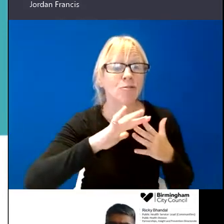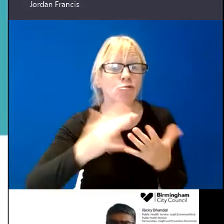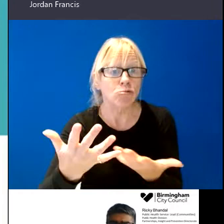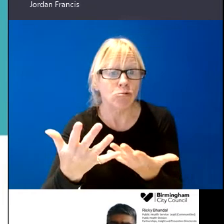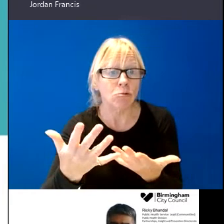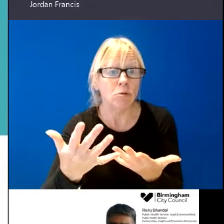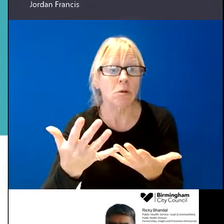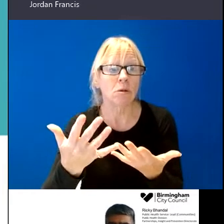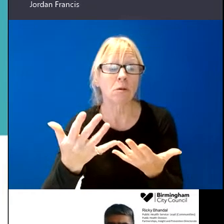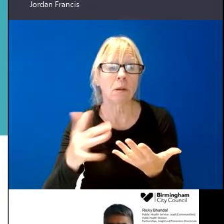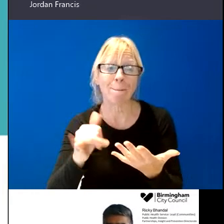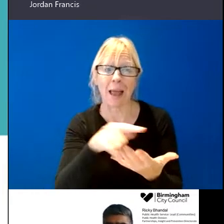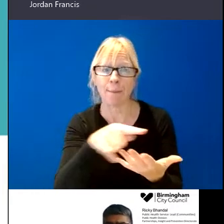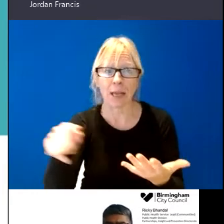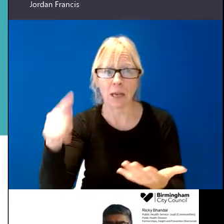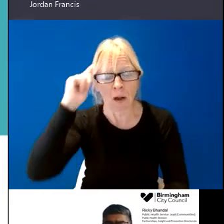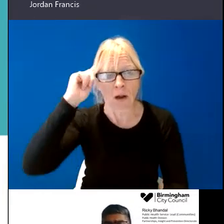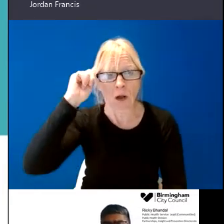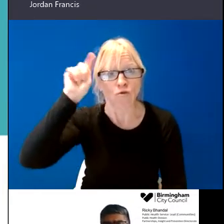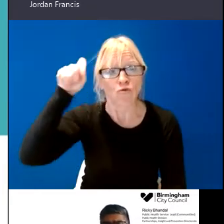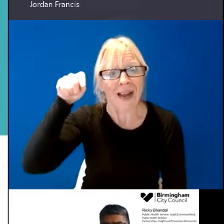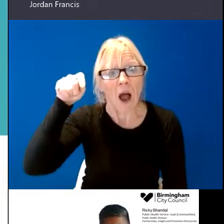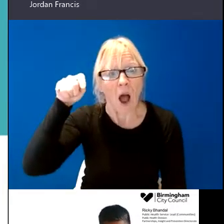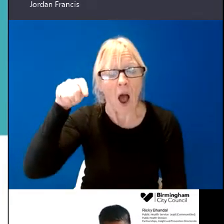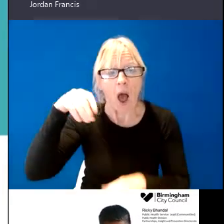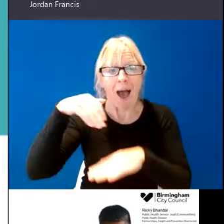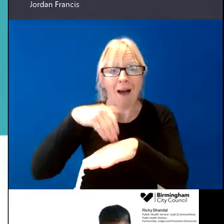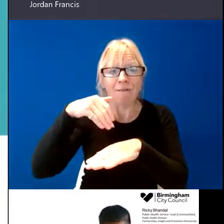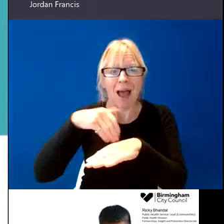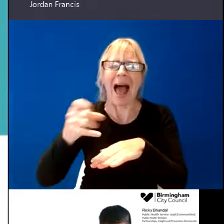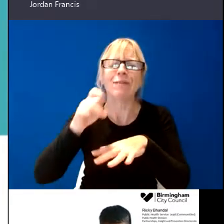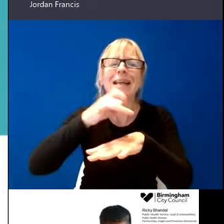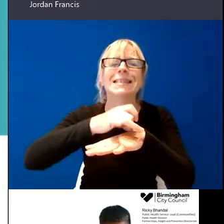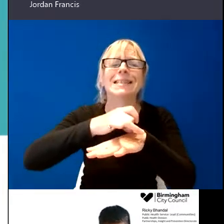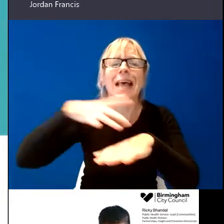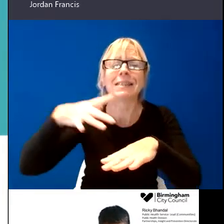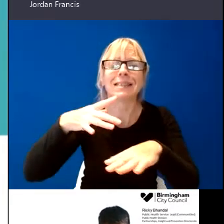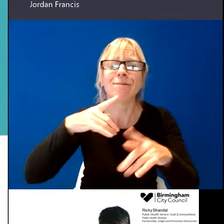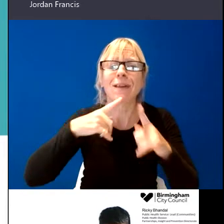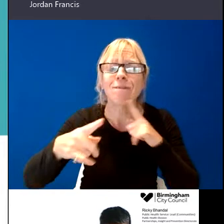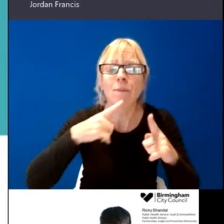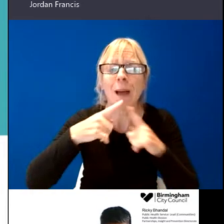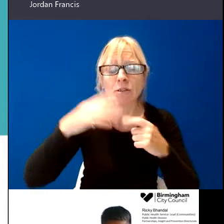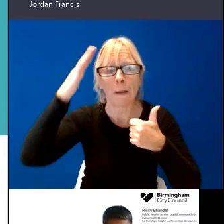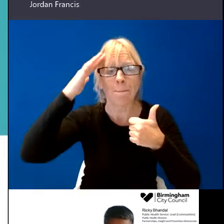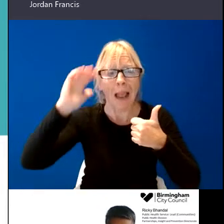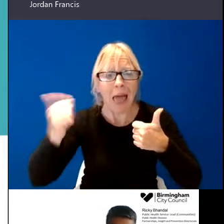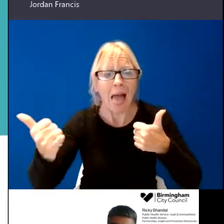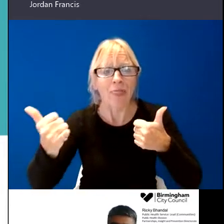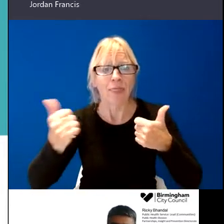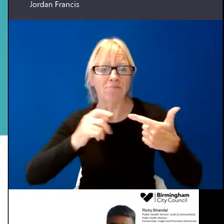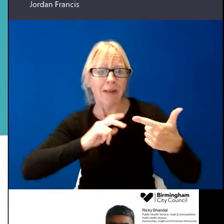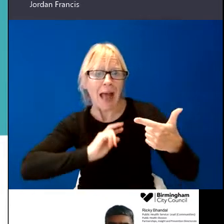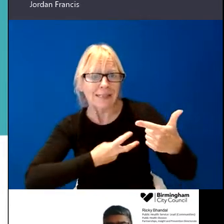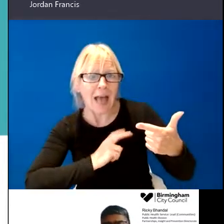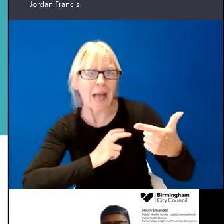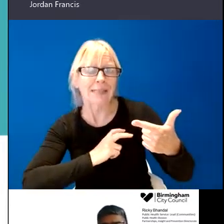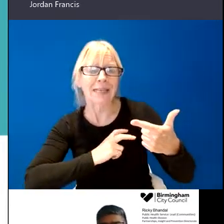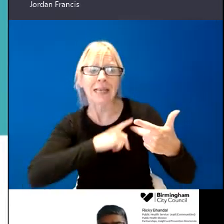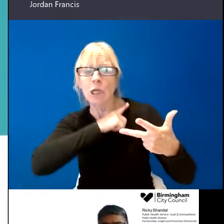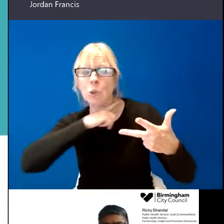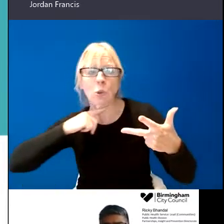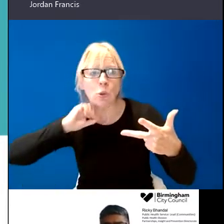some triggering effects. It does cover very sensitive topics such as mental health, anxiety, suicide